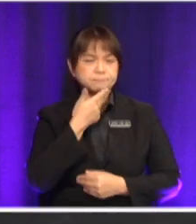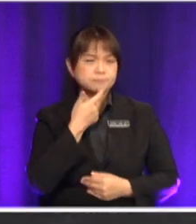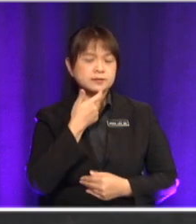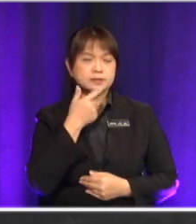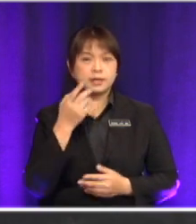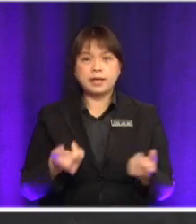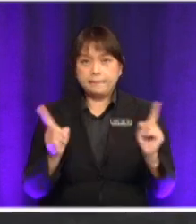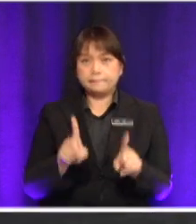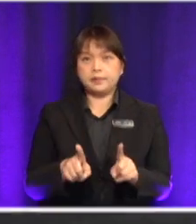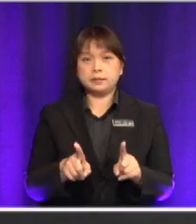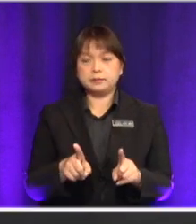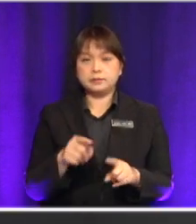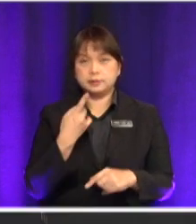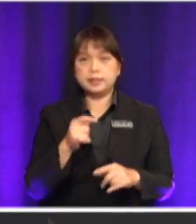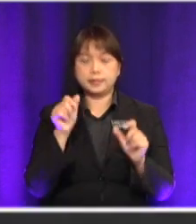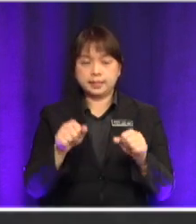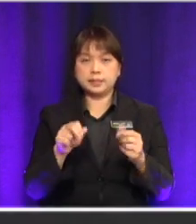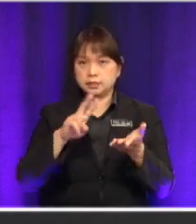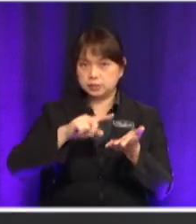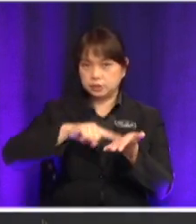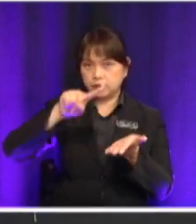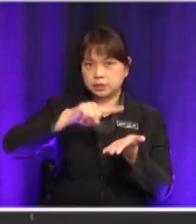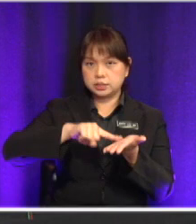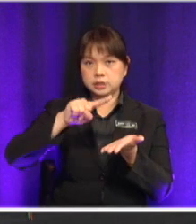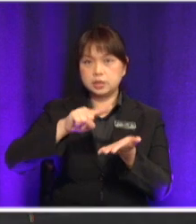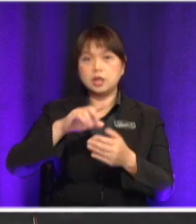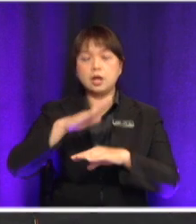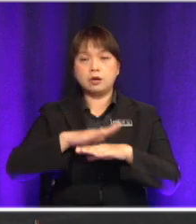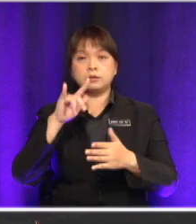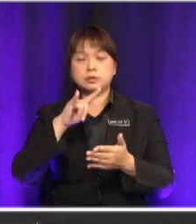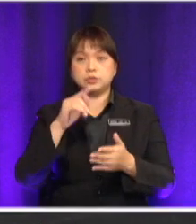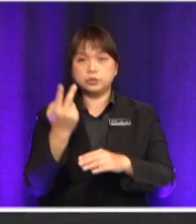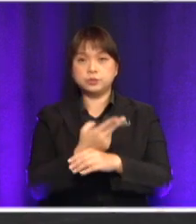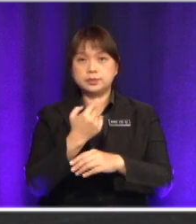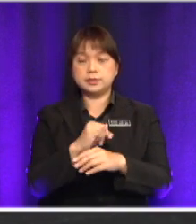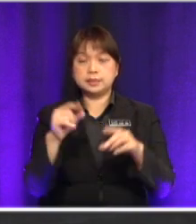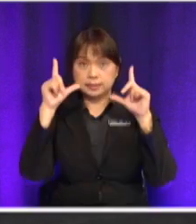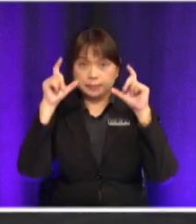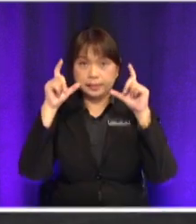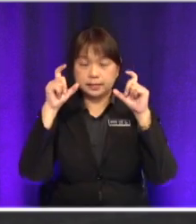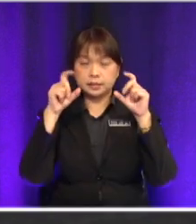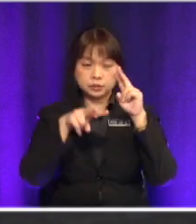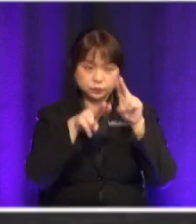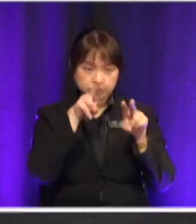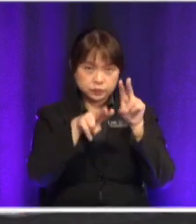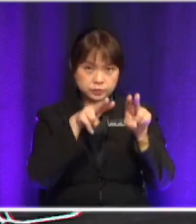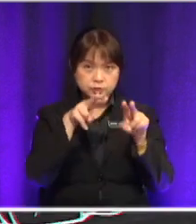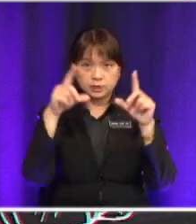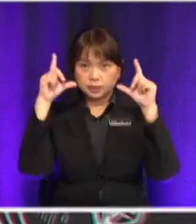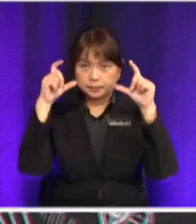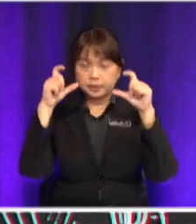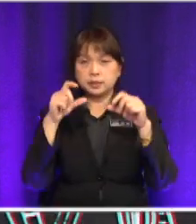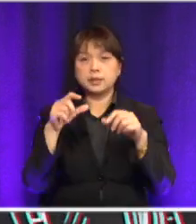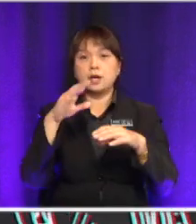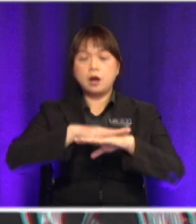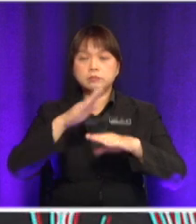well, and people will come and check up on that. And in the last sentence, they stated that Britain has more surveillance cameras than anywhere else in Europe.